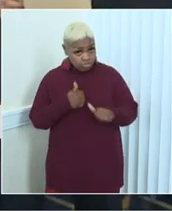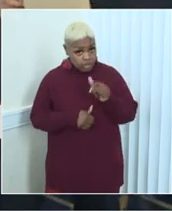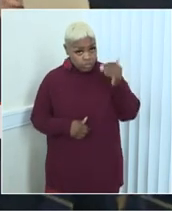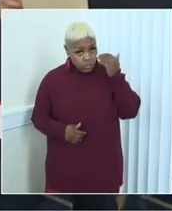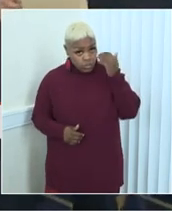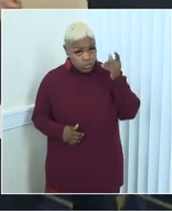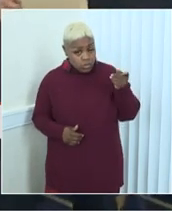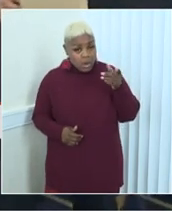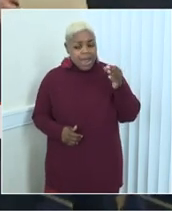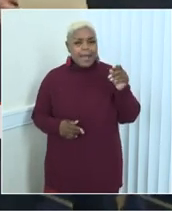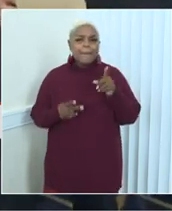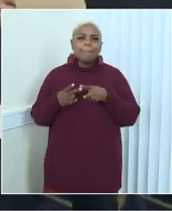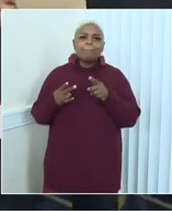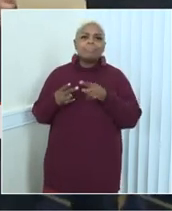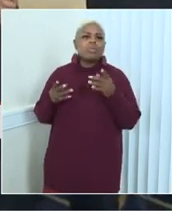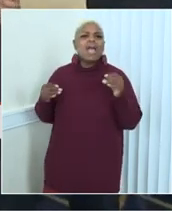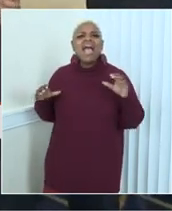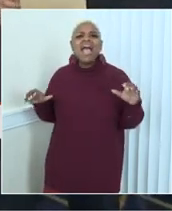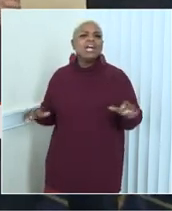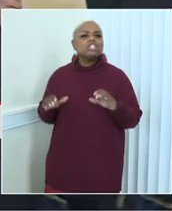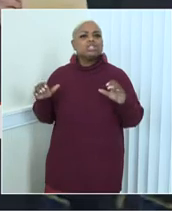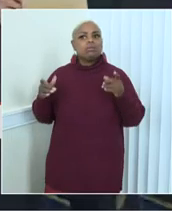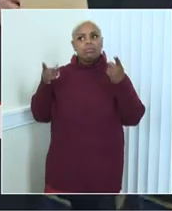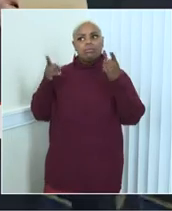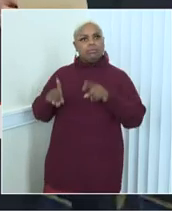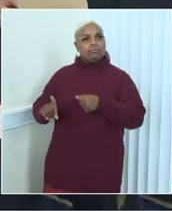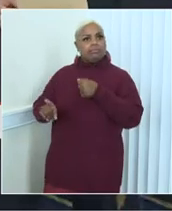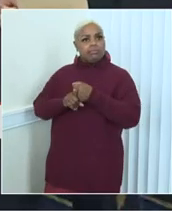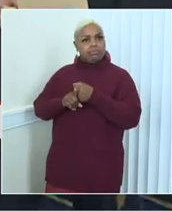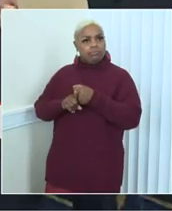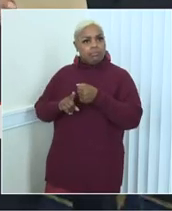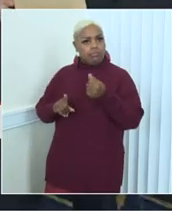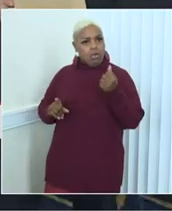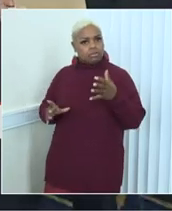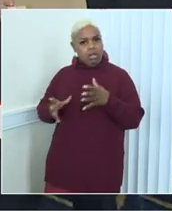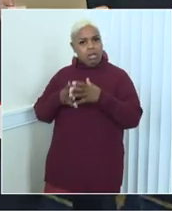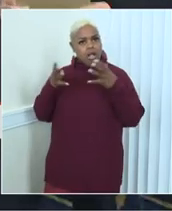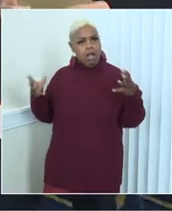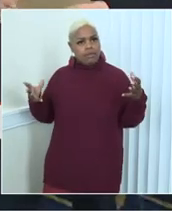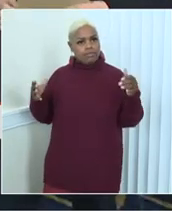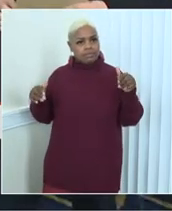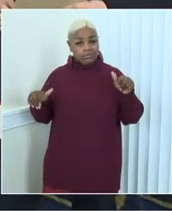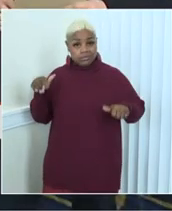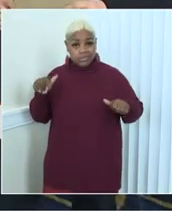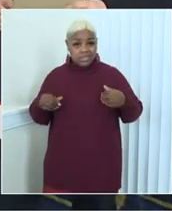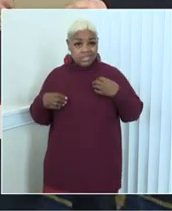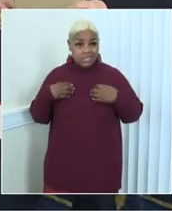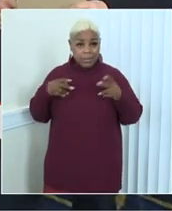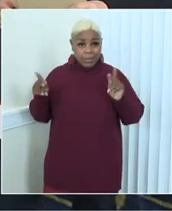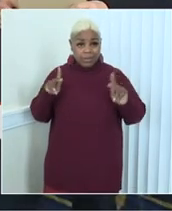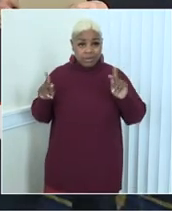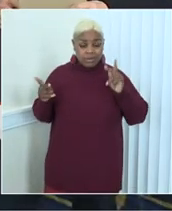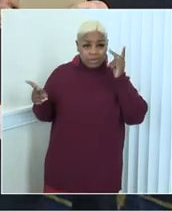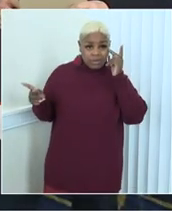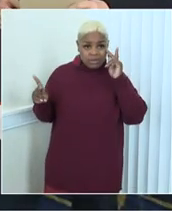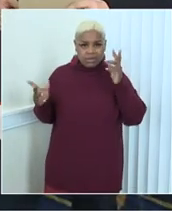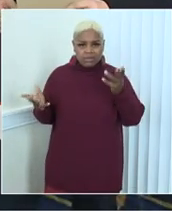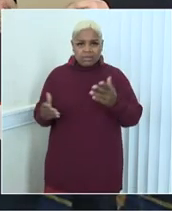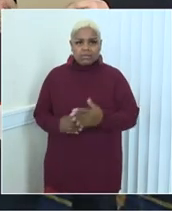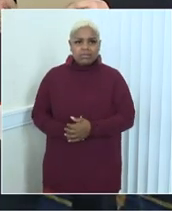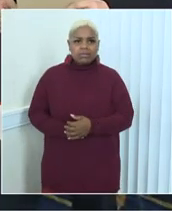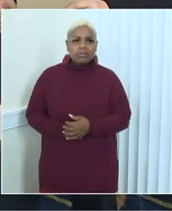any actions taken because it's causing a lot of unrest? People are worried. I think that any time we receive